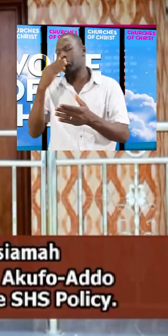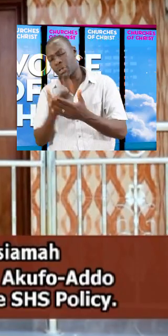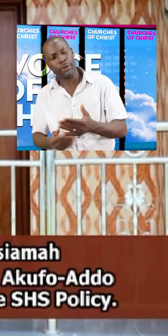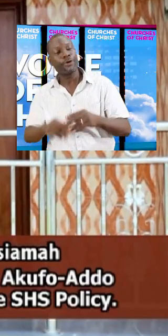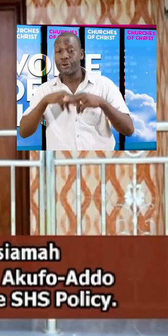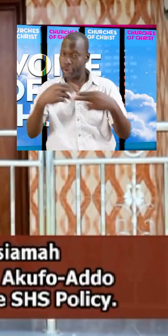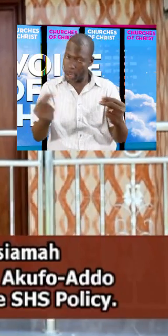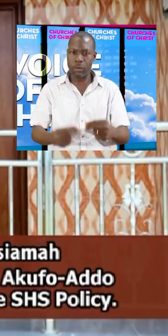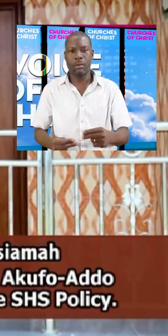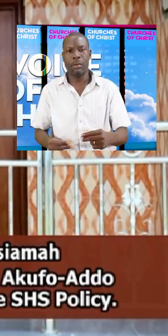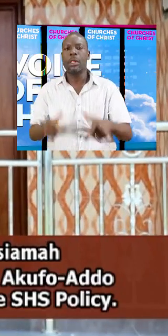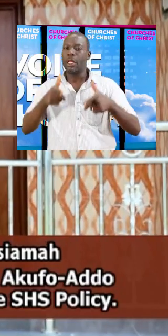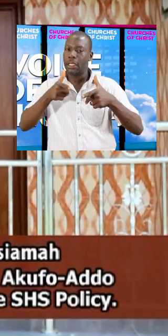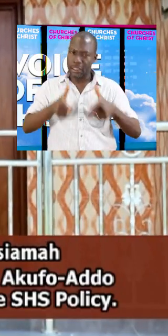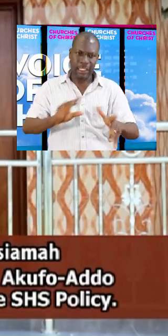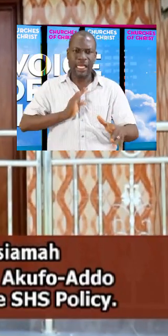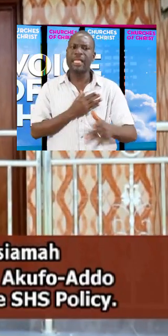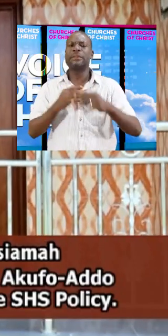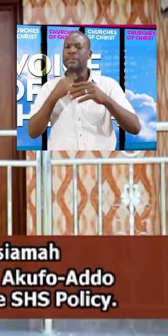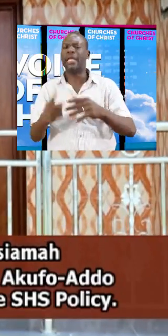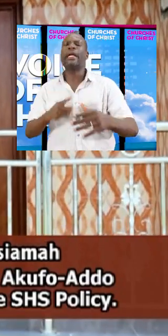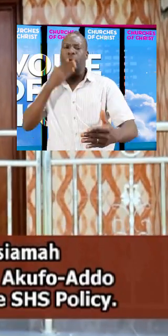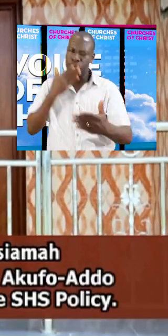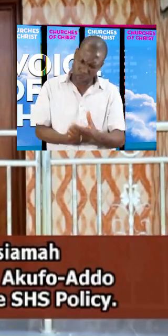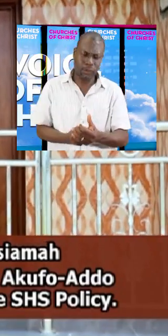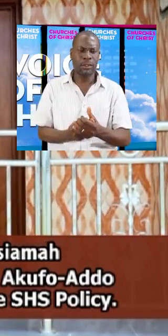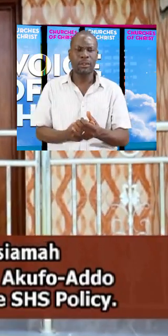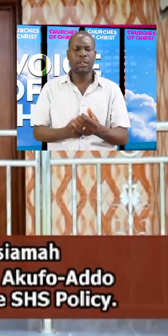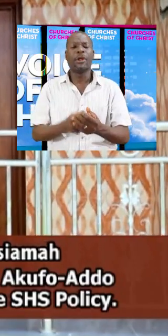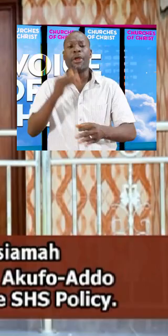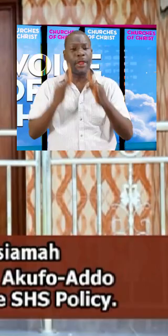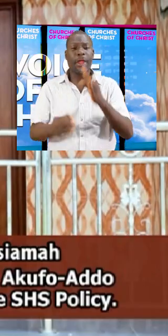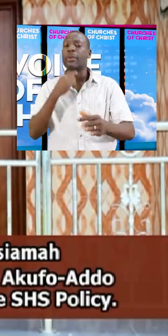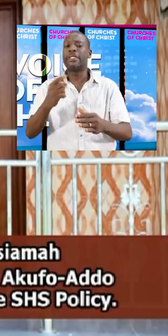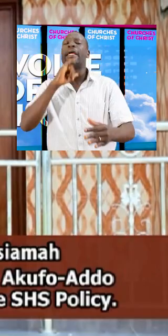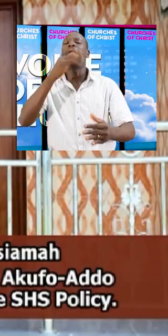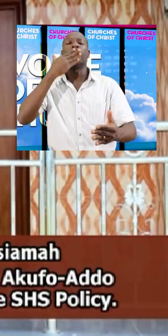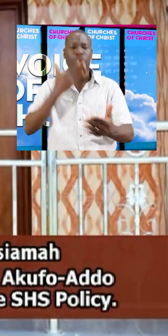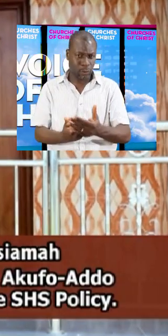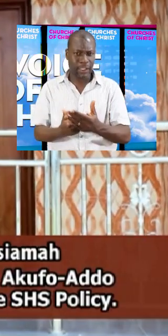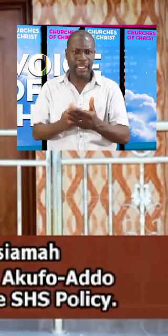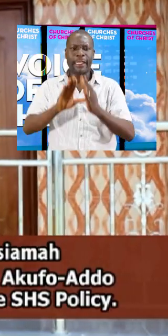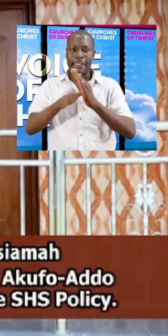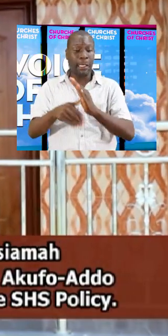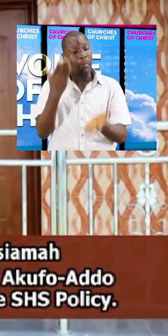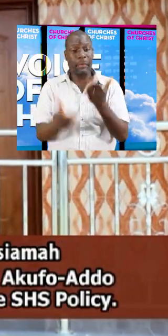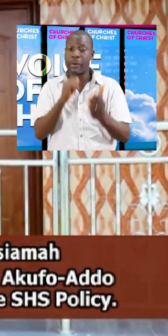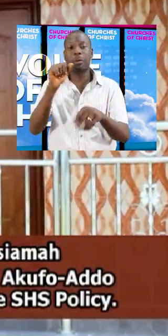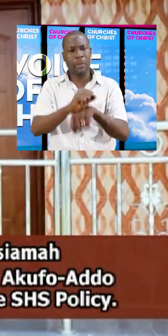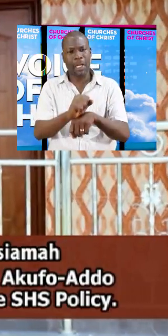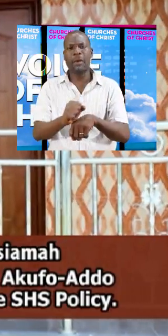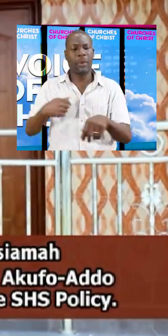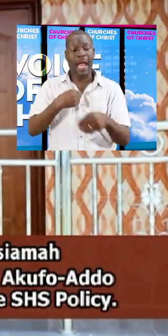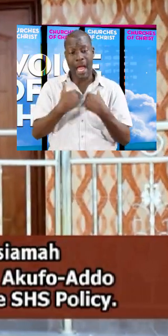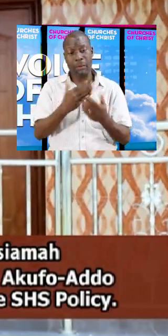ye mo mu ye nkase be ye na o kase e be ye na sabe se anye ye mpo a wanya rechiche